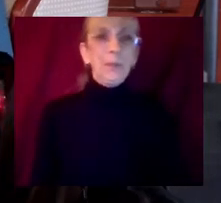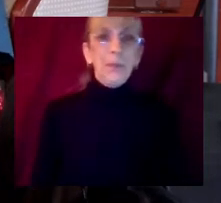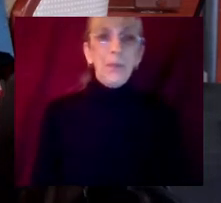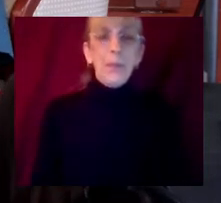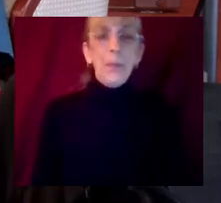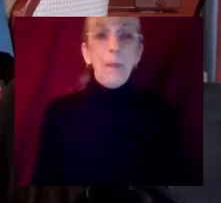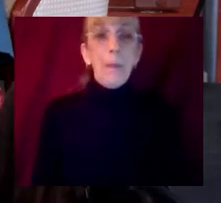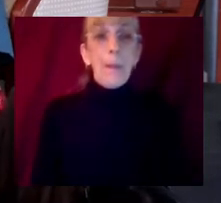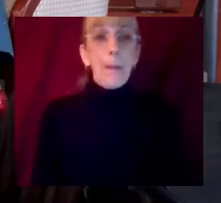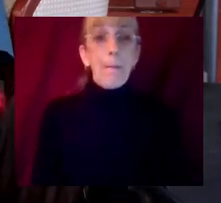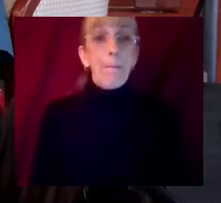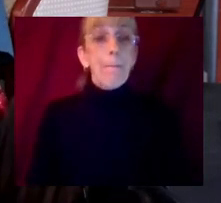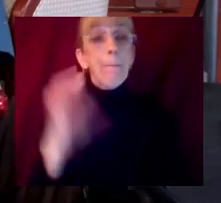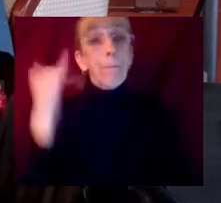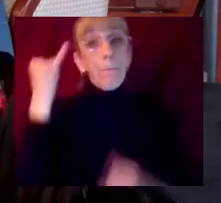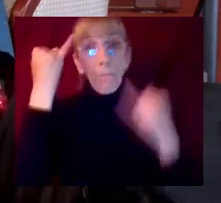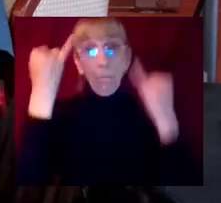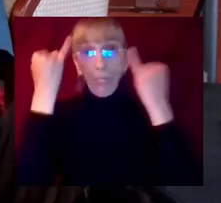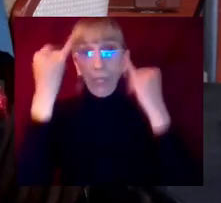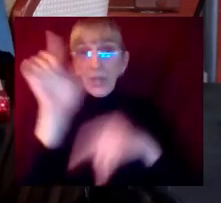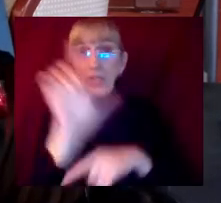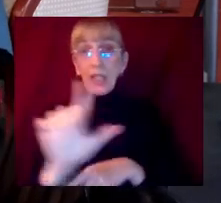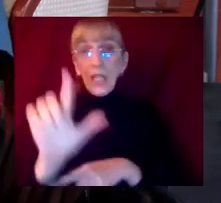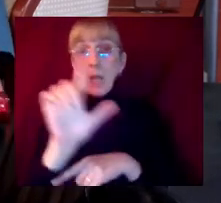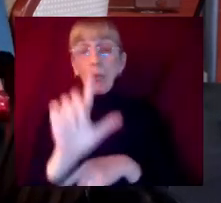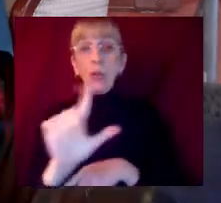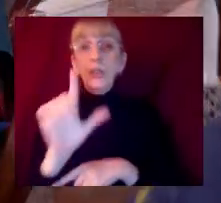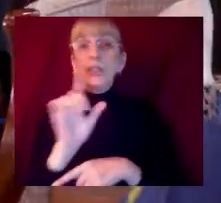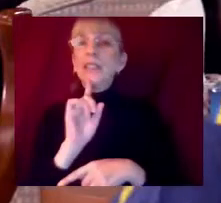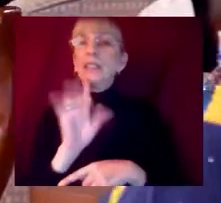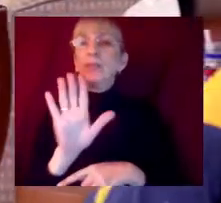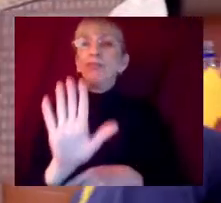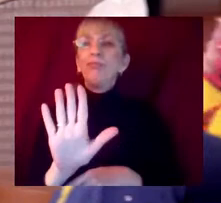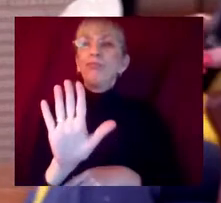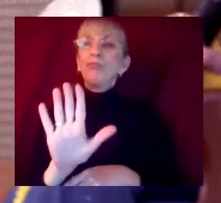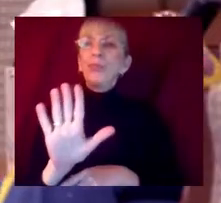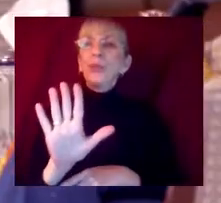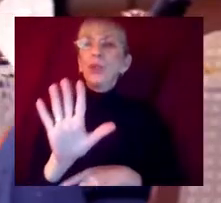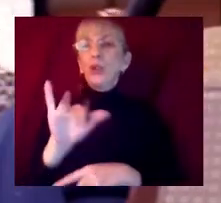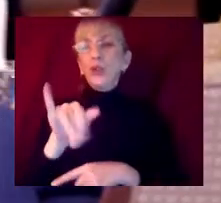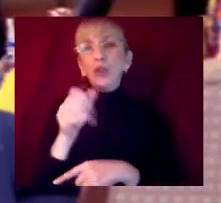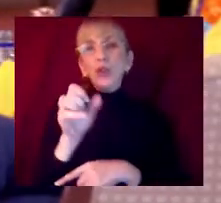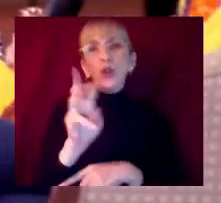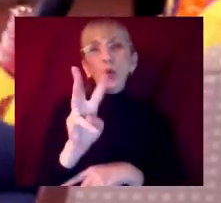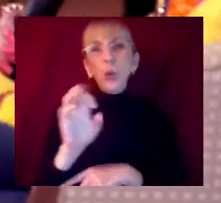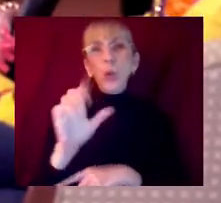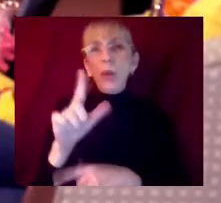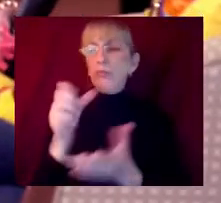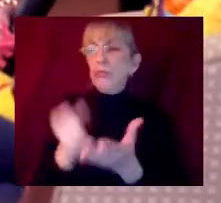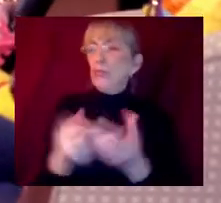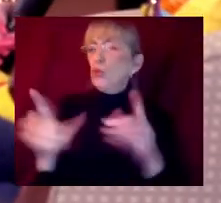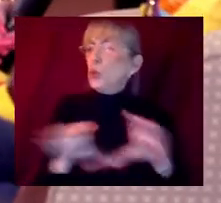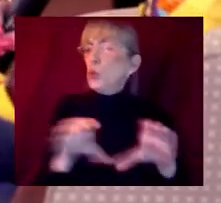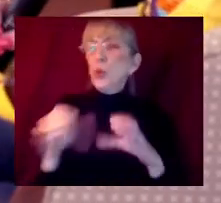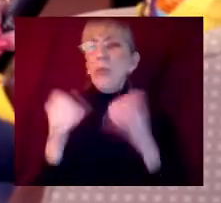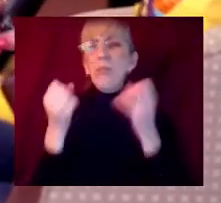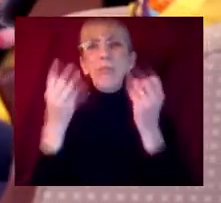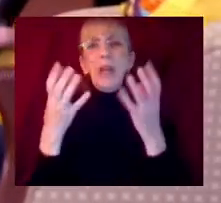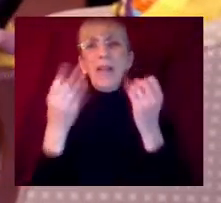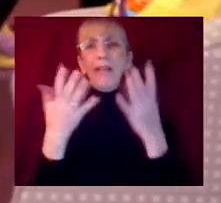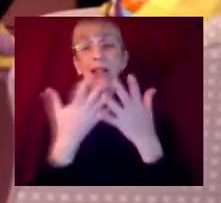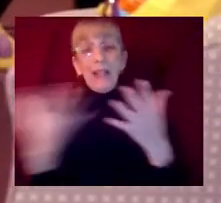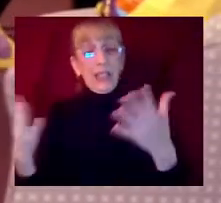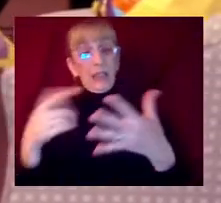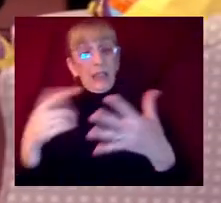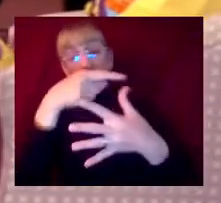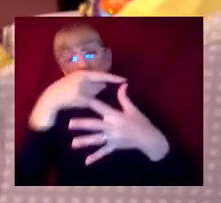The Imagination Library, I guess, is sort of the crown jewel of your philanthropy, but you've done so much more. From medicine to